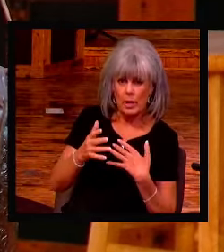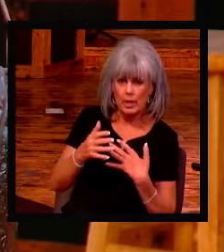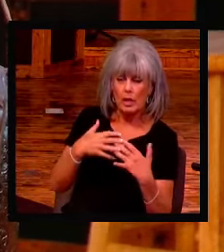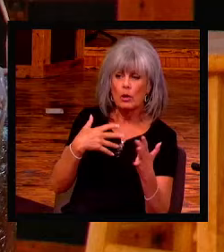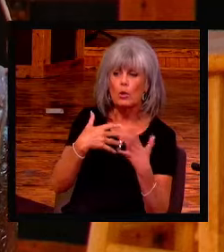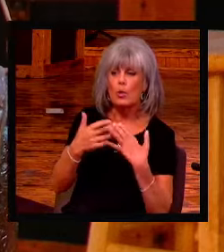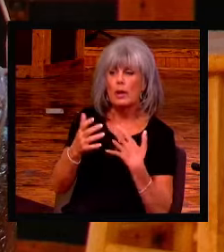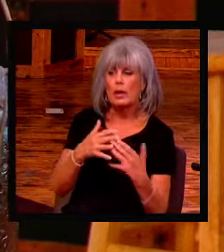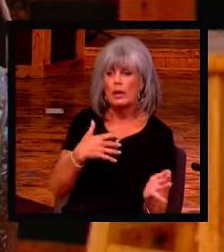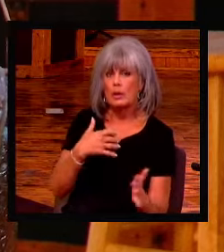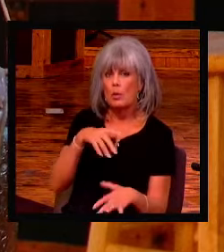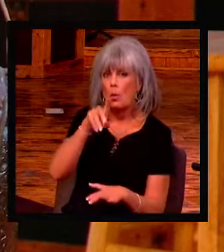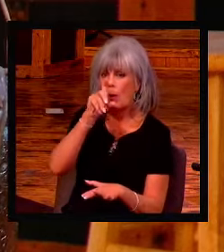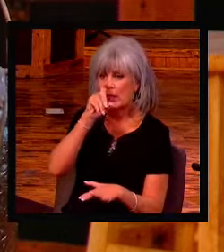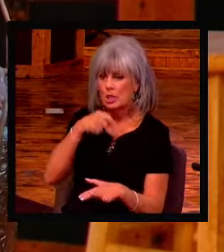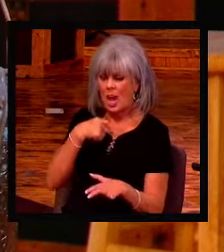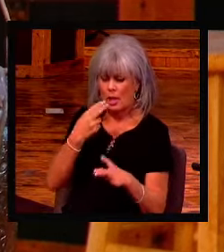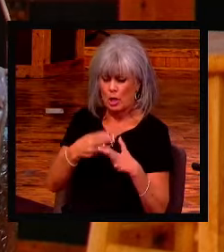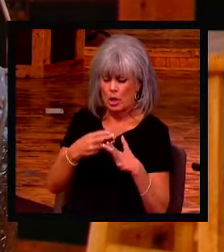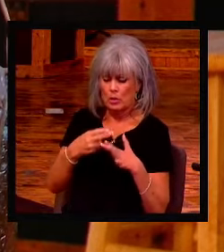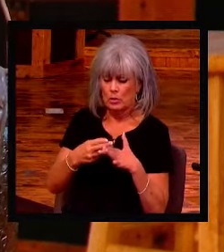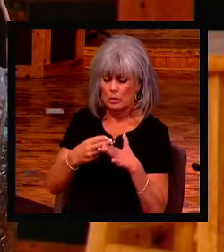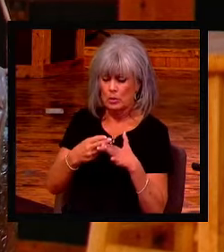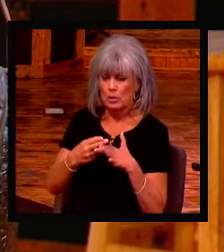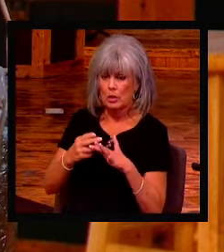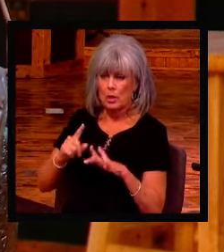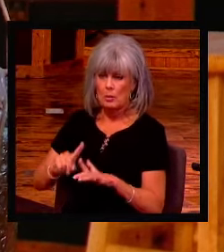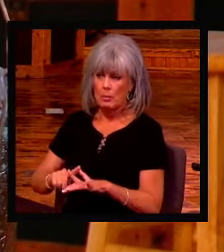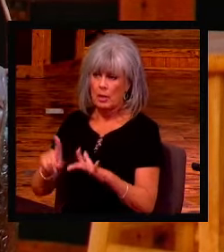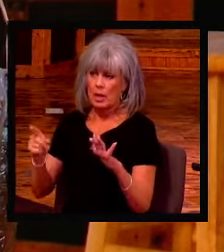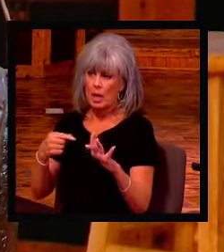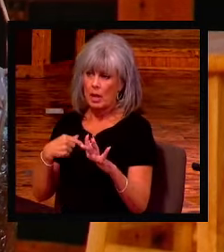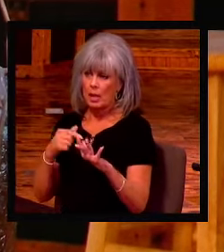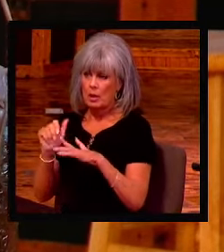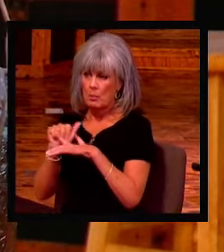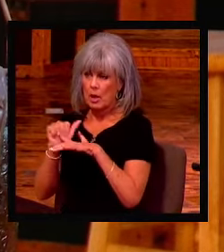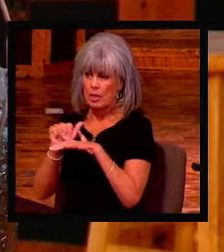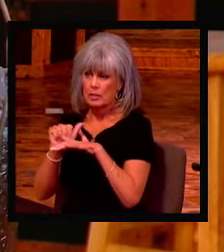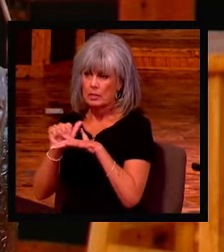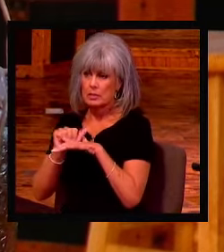magic, but I practiced white magic. I was on that line.